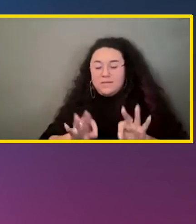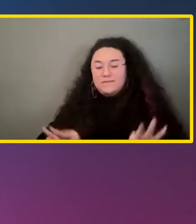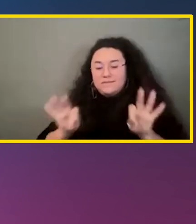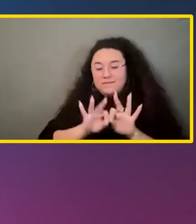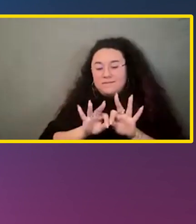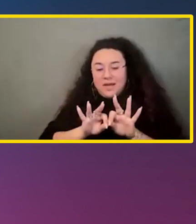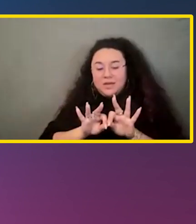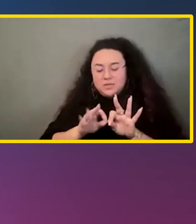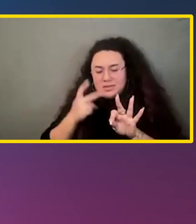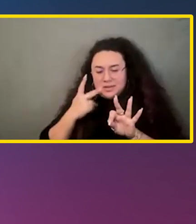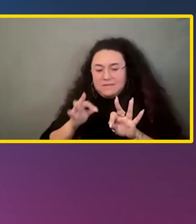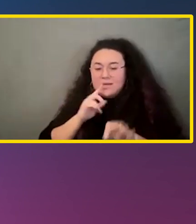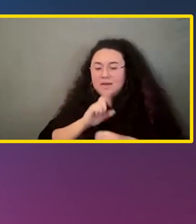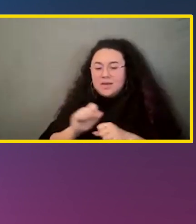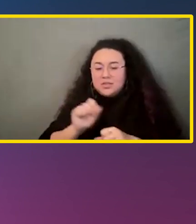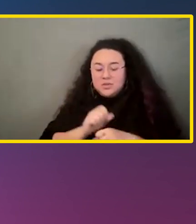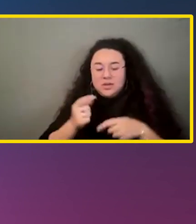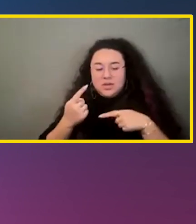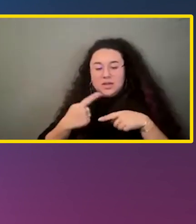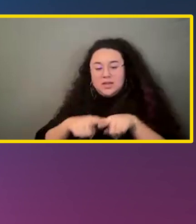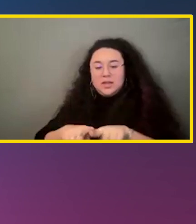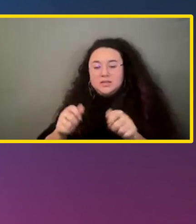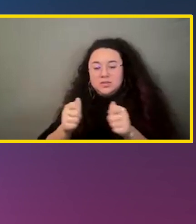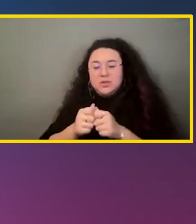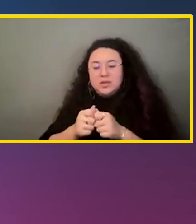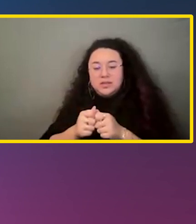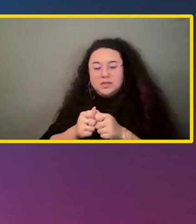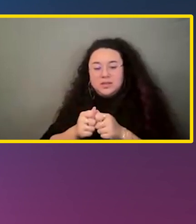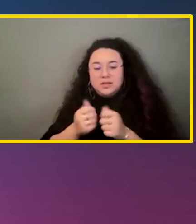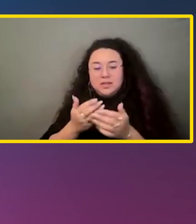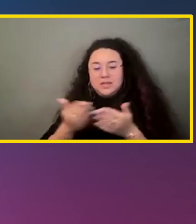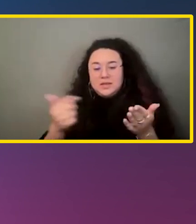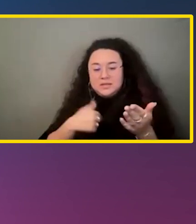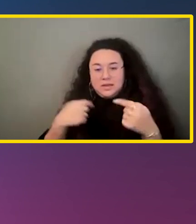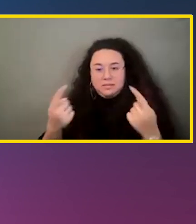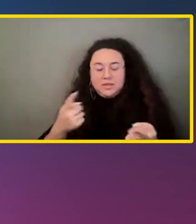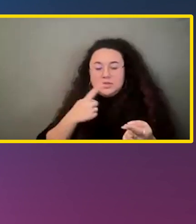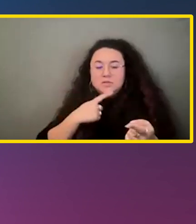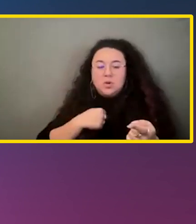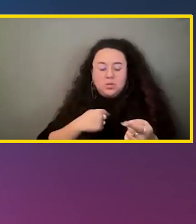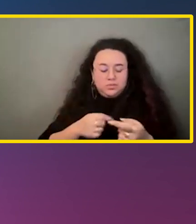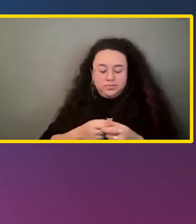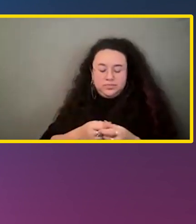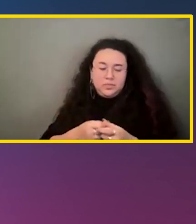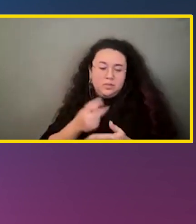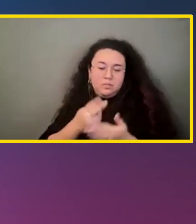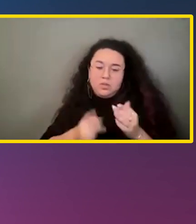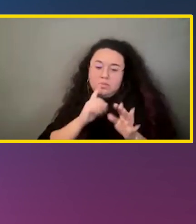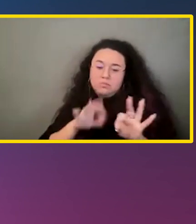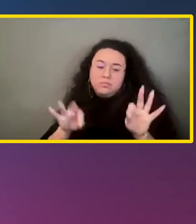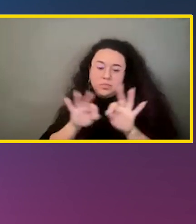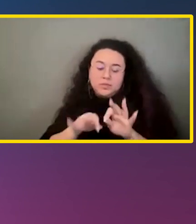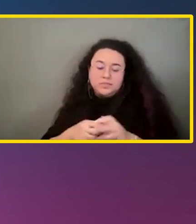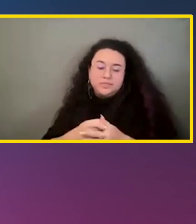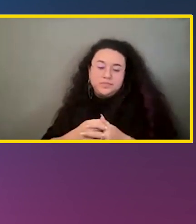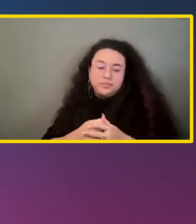values, and see if it actually aligns with these things that I'm being told. I think that both of those are really important. I think